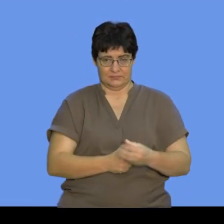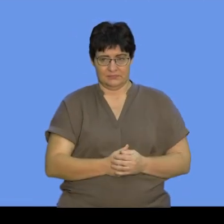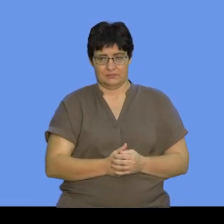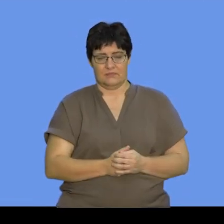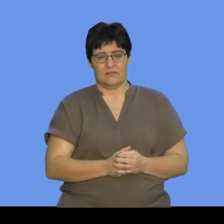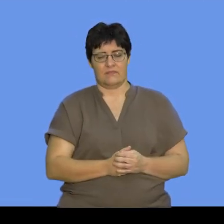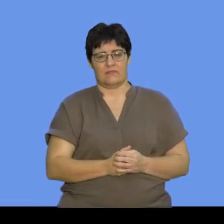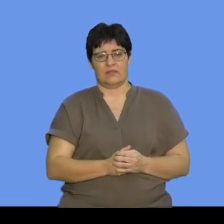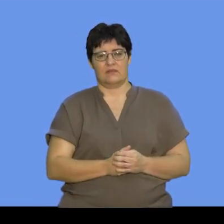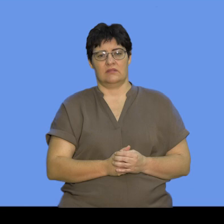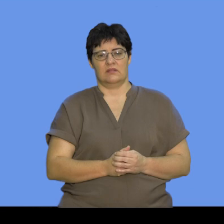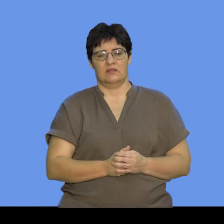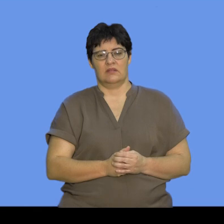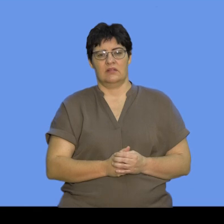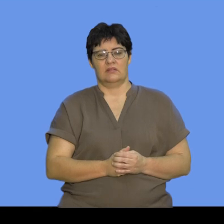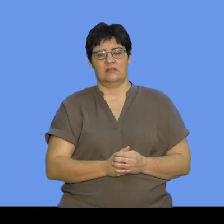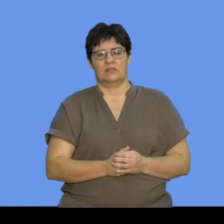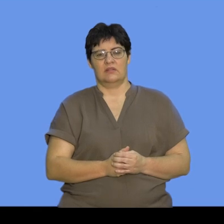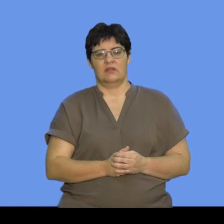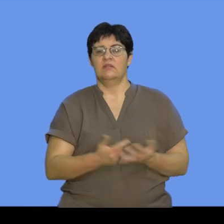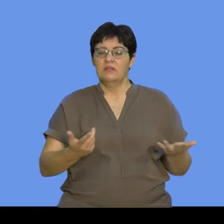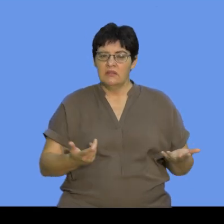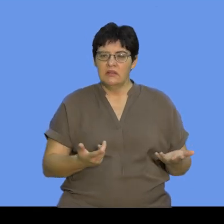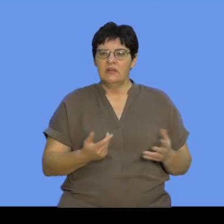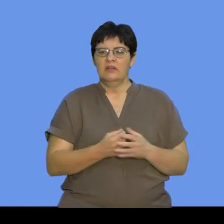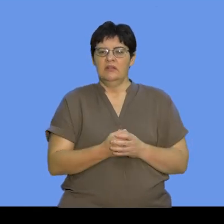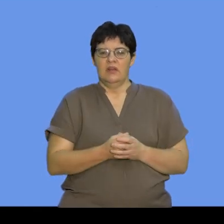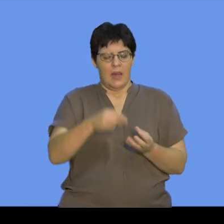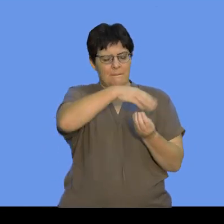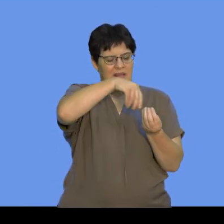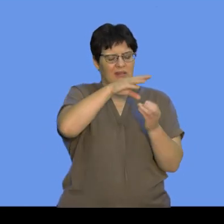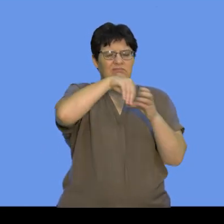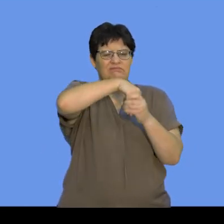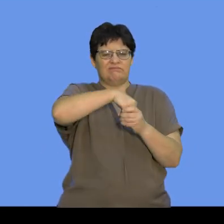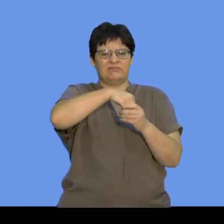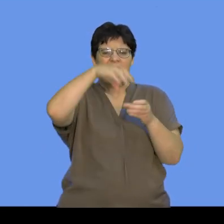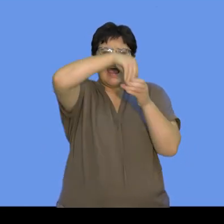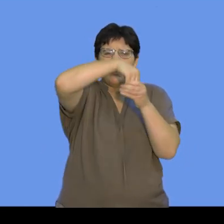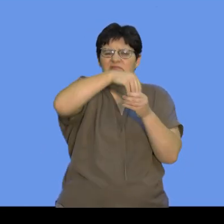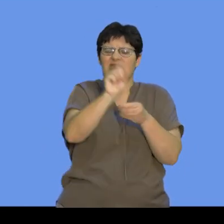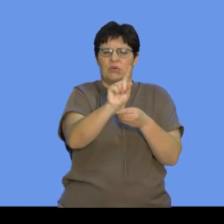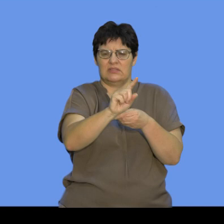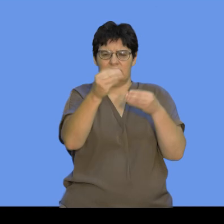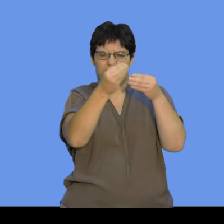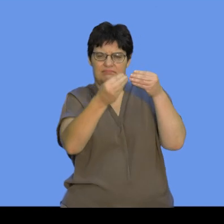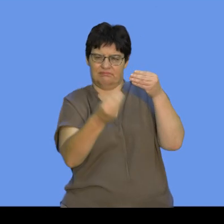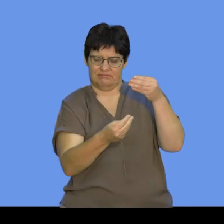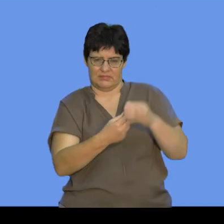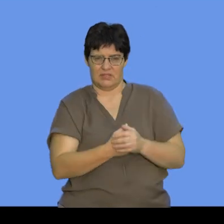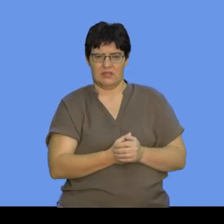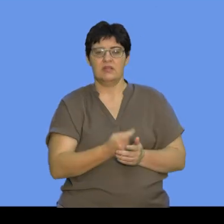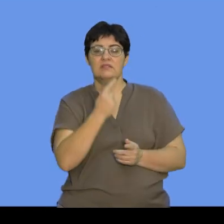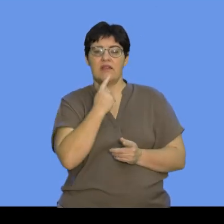Okay, so we talk about the composition of matter. So matter is actually the big idea. So if we talk